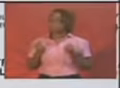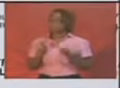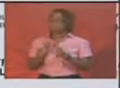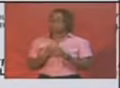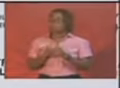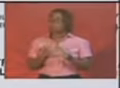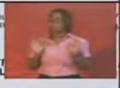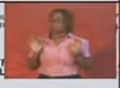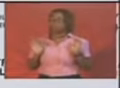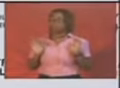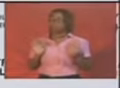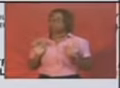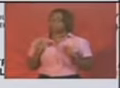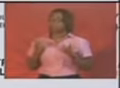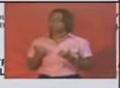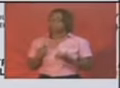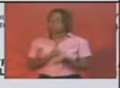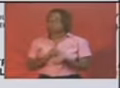Sure.